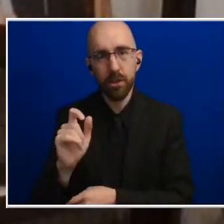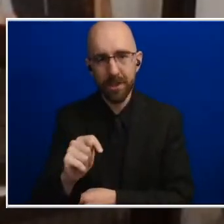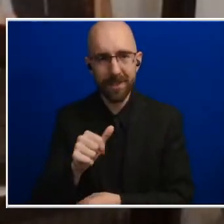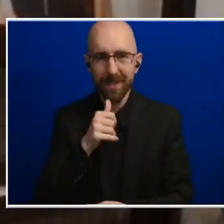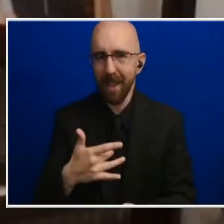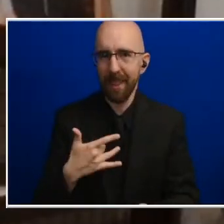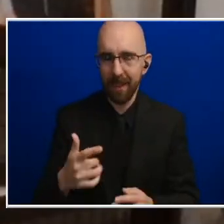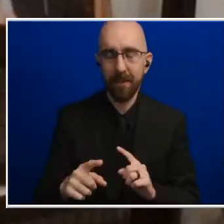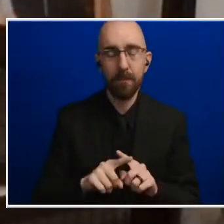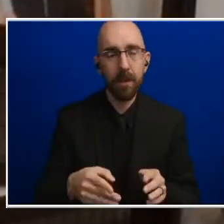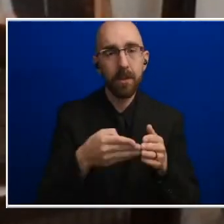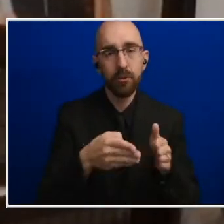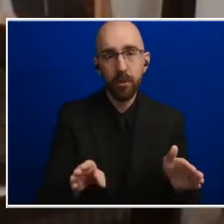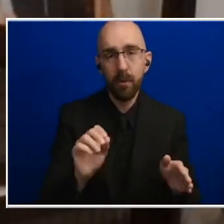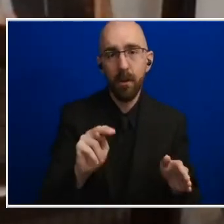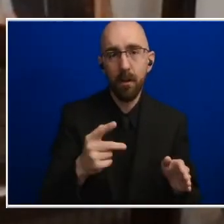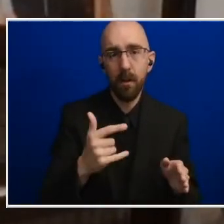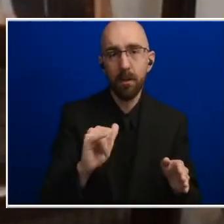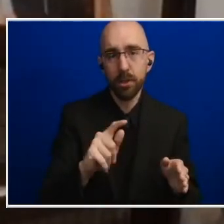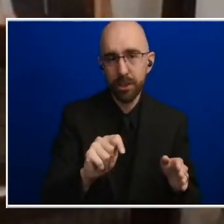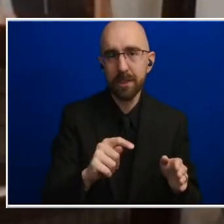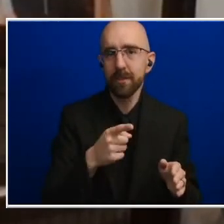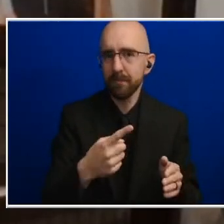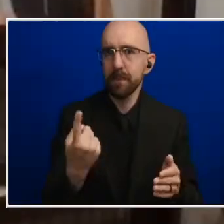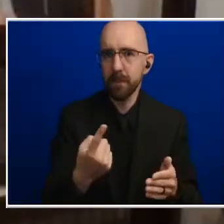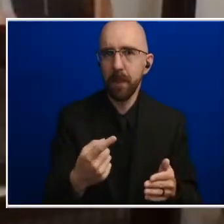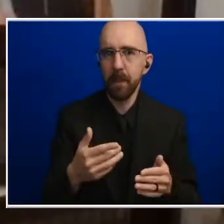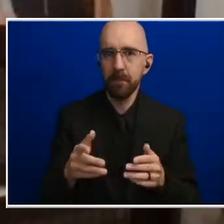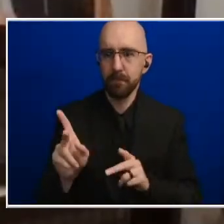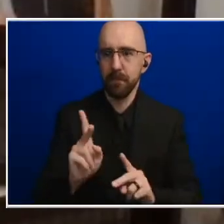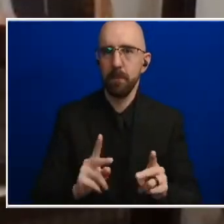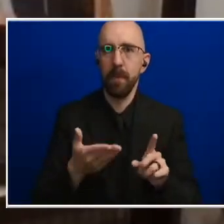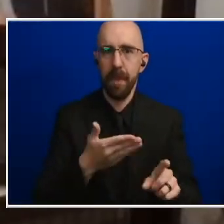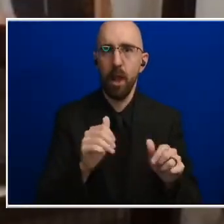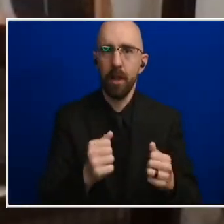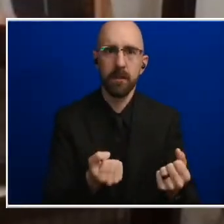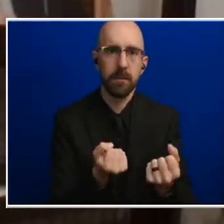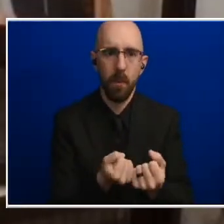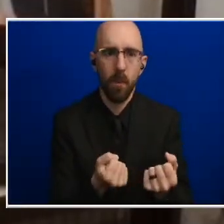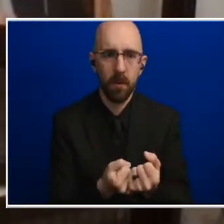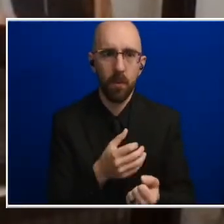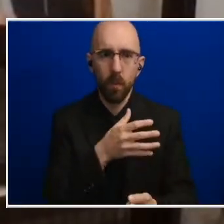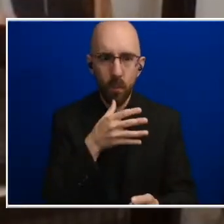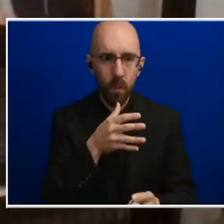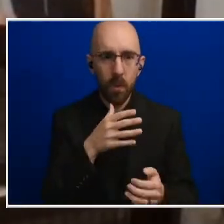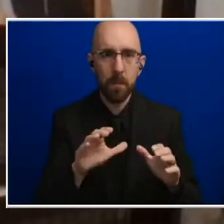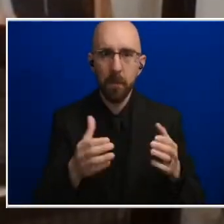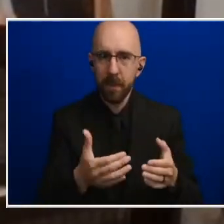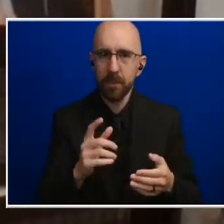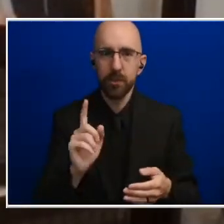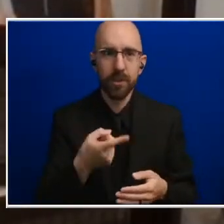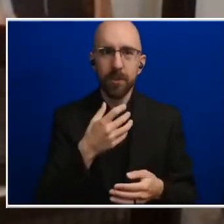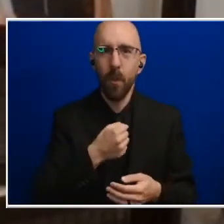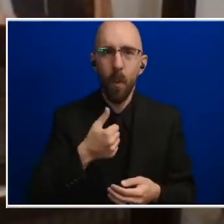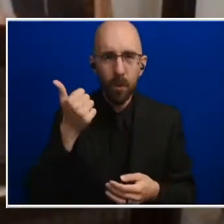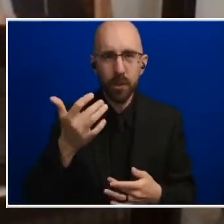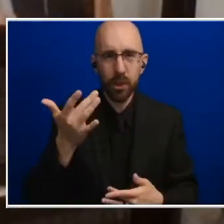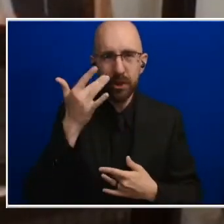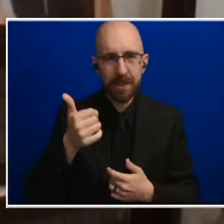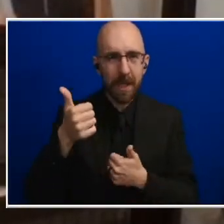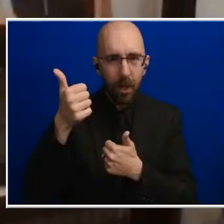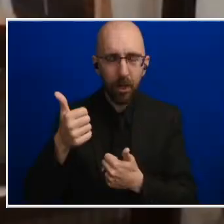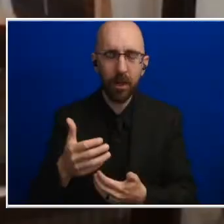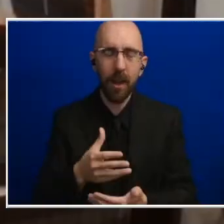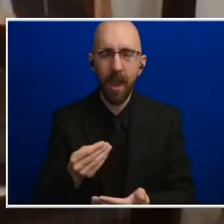general oncologist is something that I think the population there can support. The rural population is just getting older and sicker, and